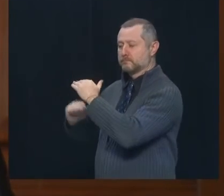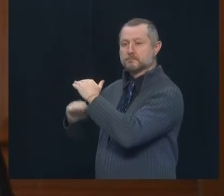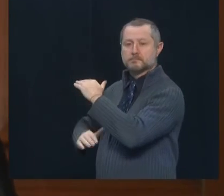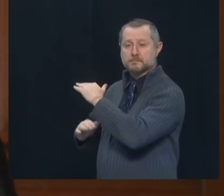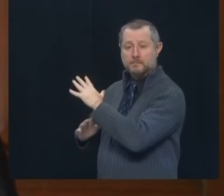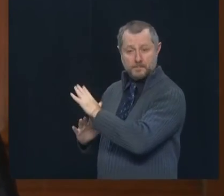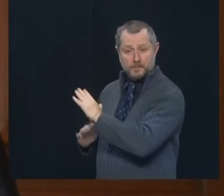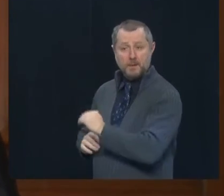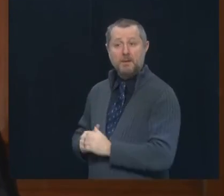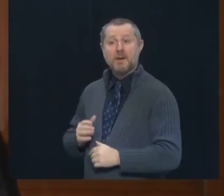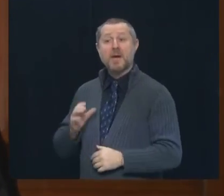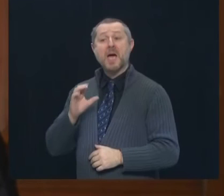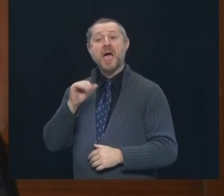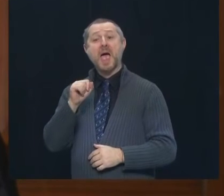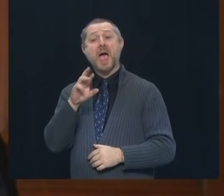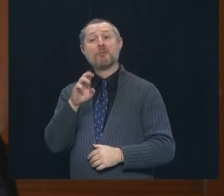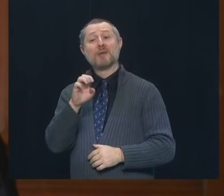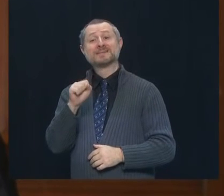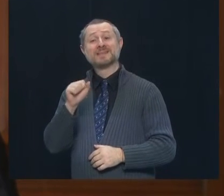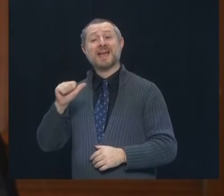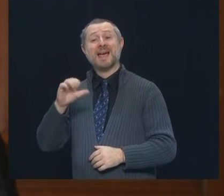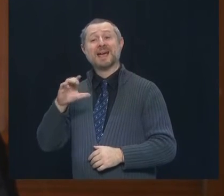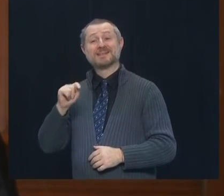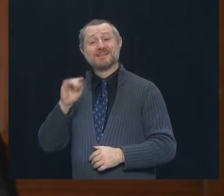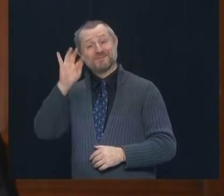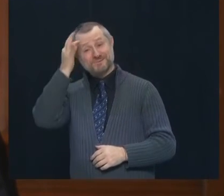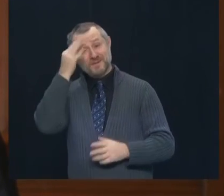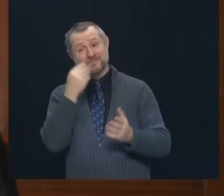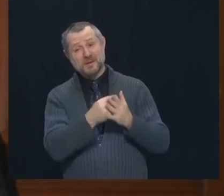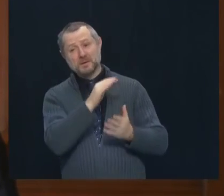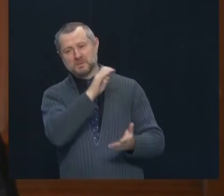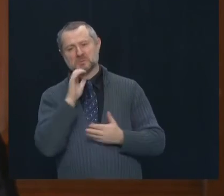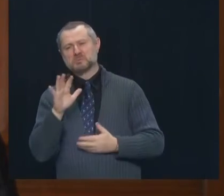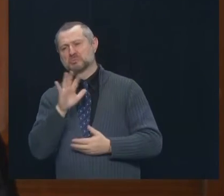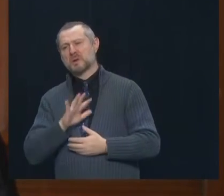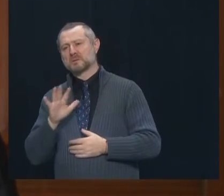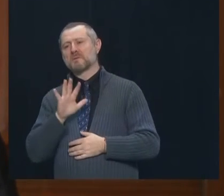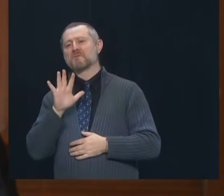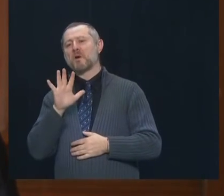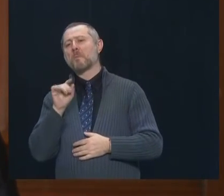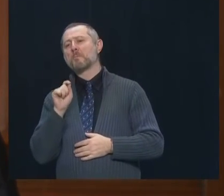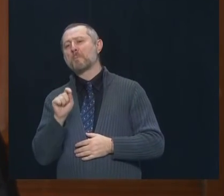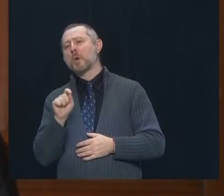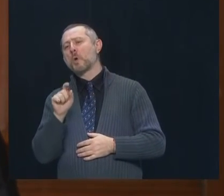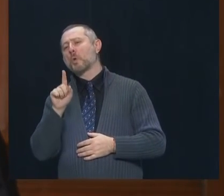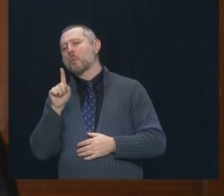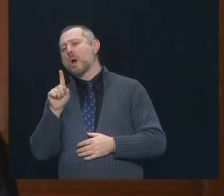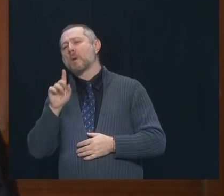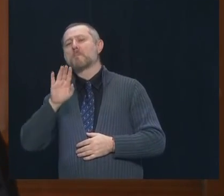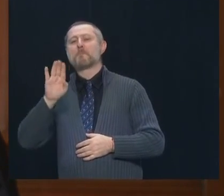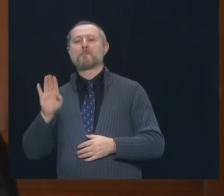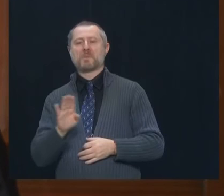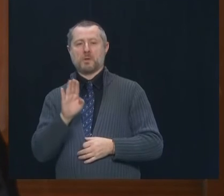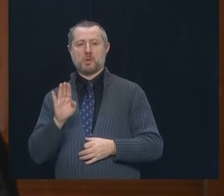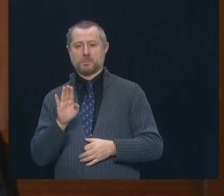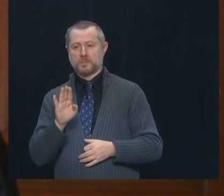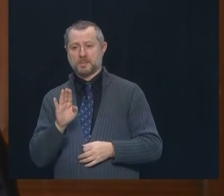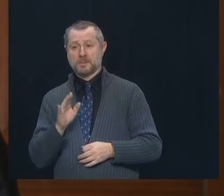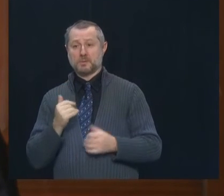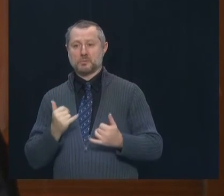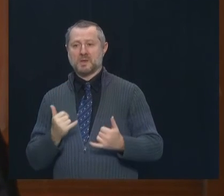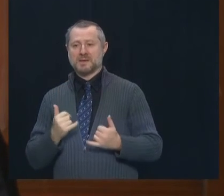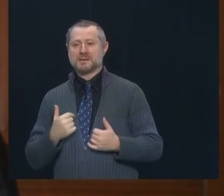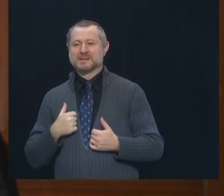CARES Act funds, the federal government gave us approximately $5.1 billion. We're spending right now close to